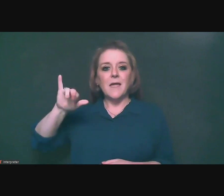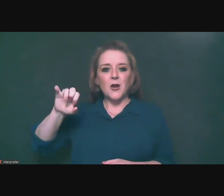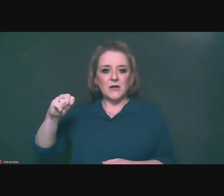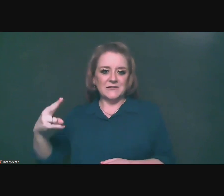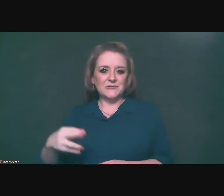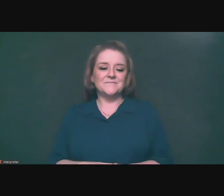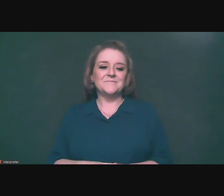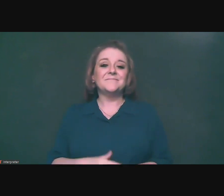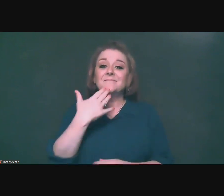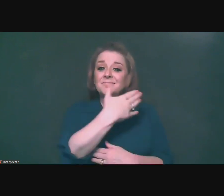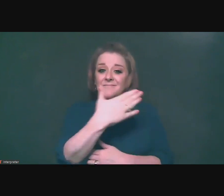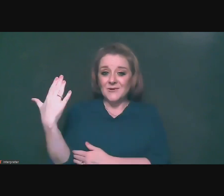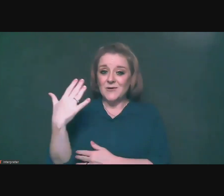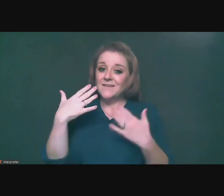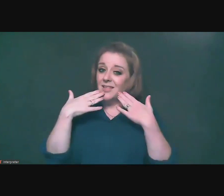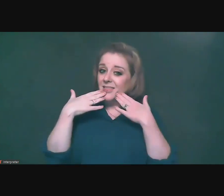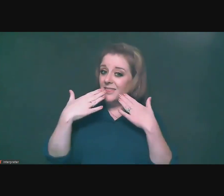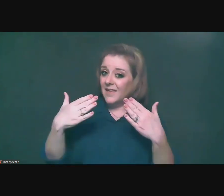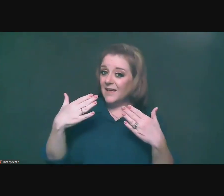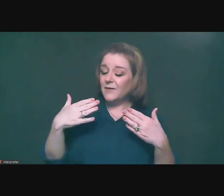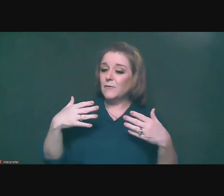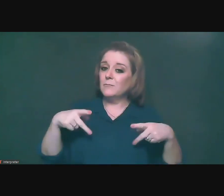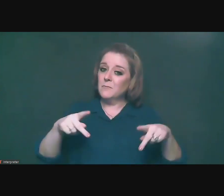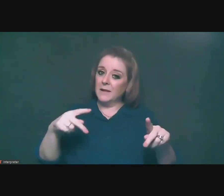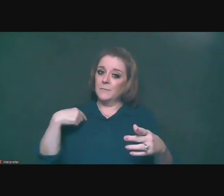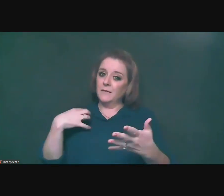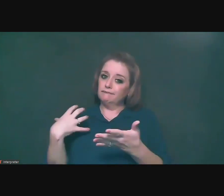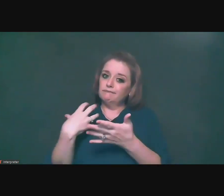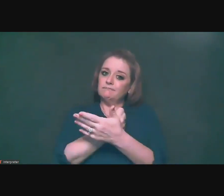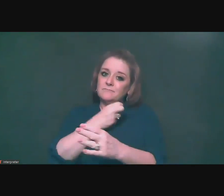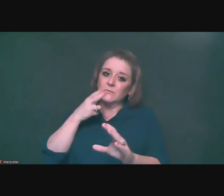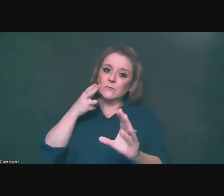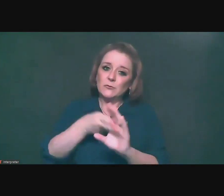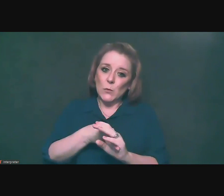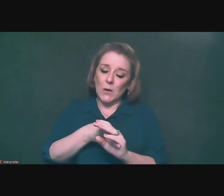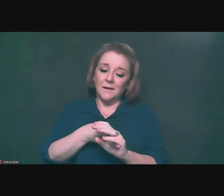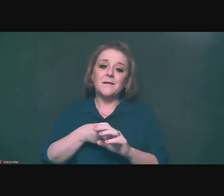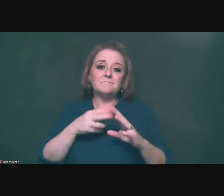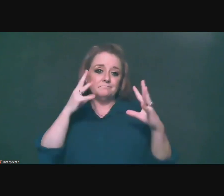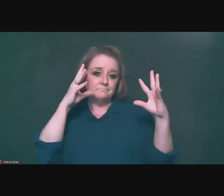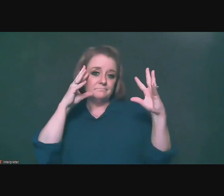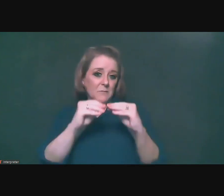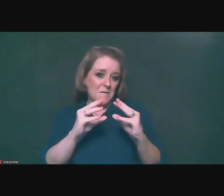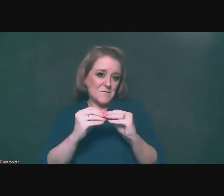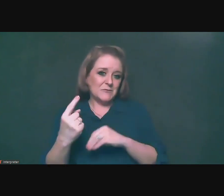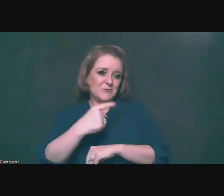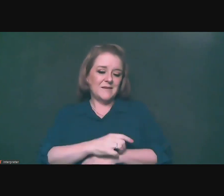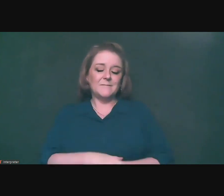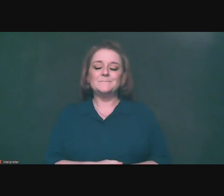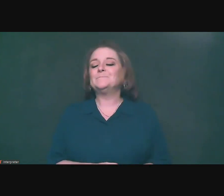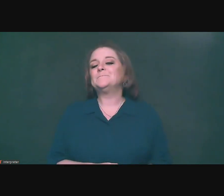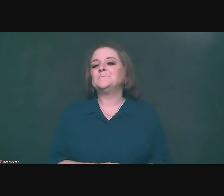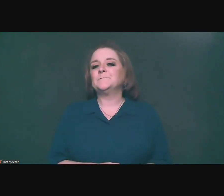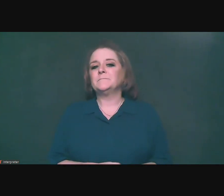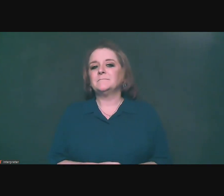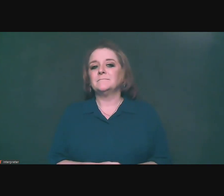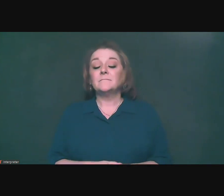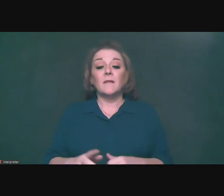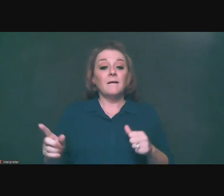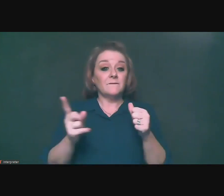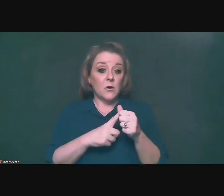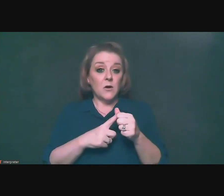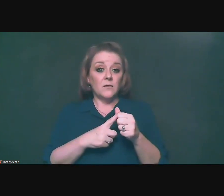much for allowing me the opportunity to join this news conference today. First of all, there's lots of thank